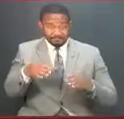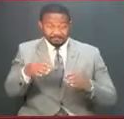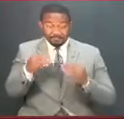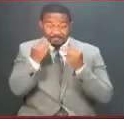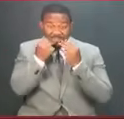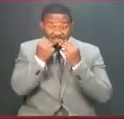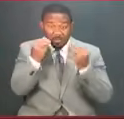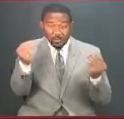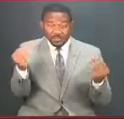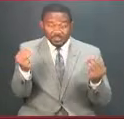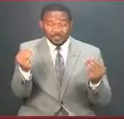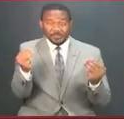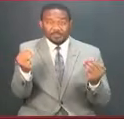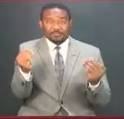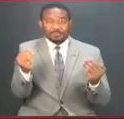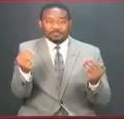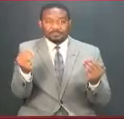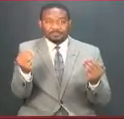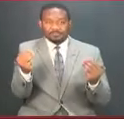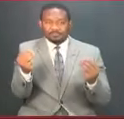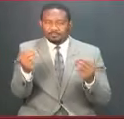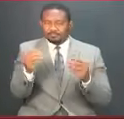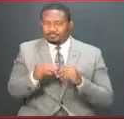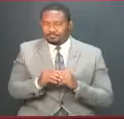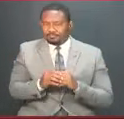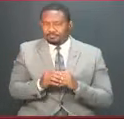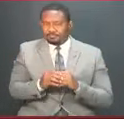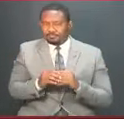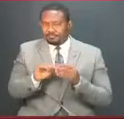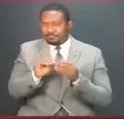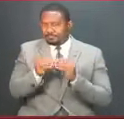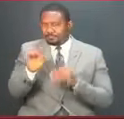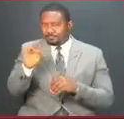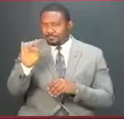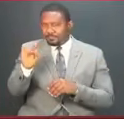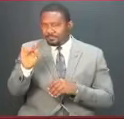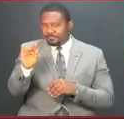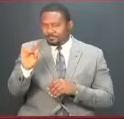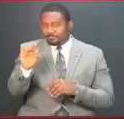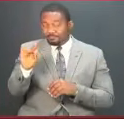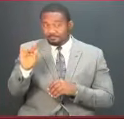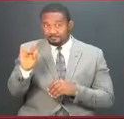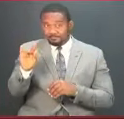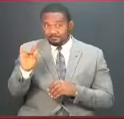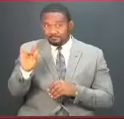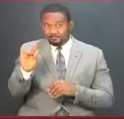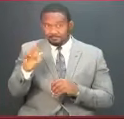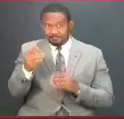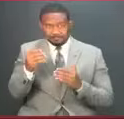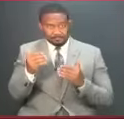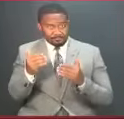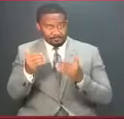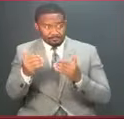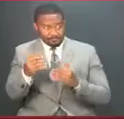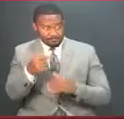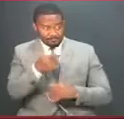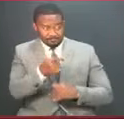motion item 18 has been moved and